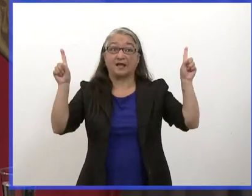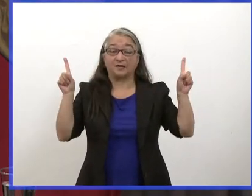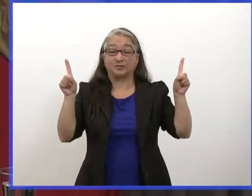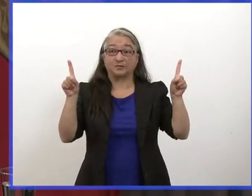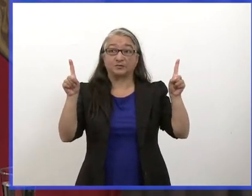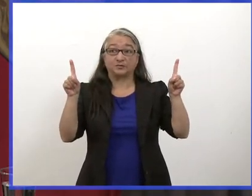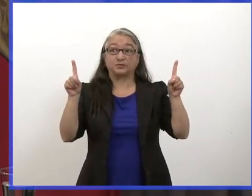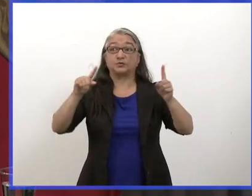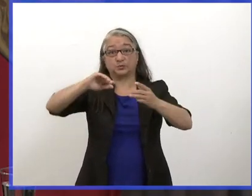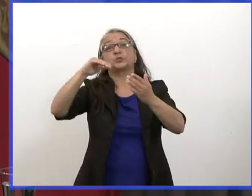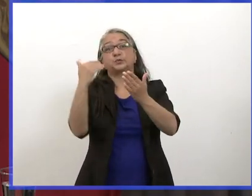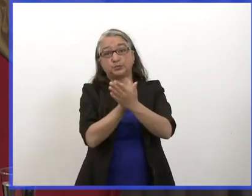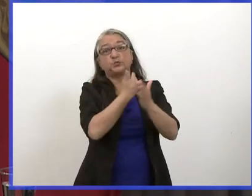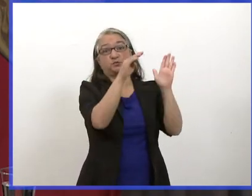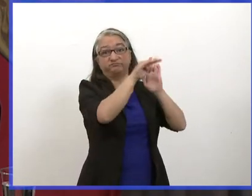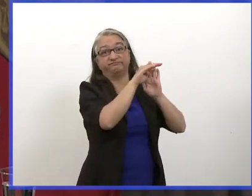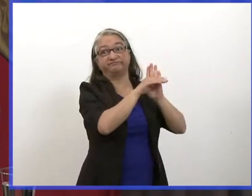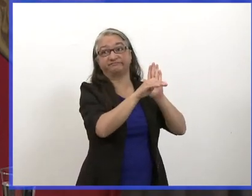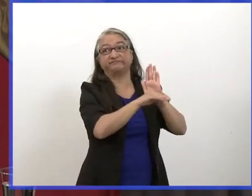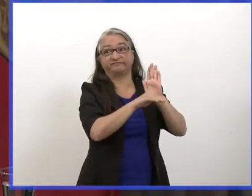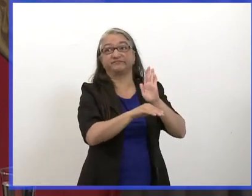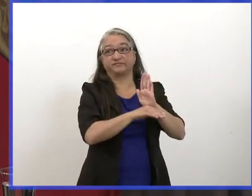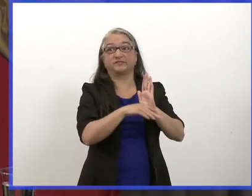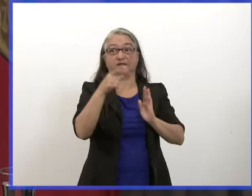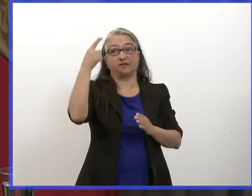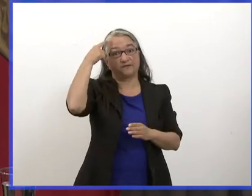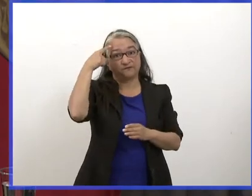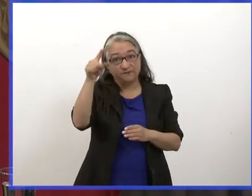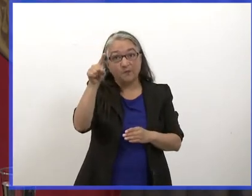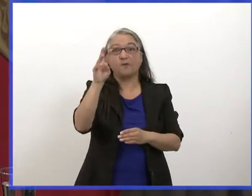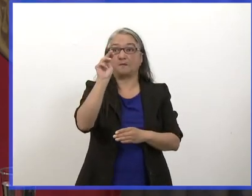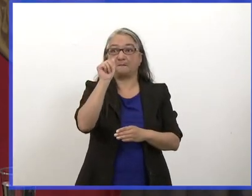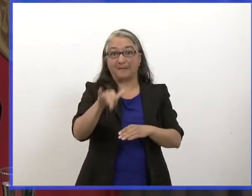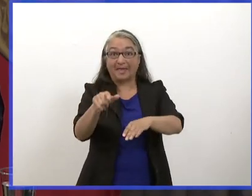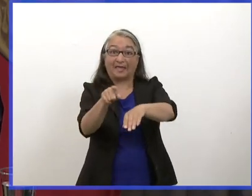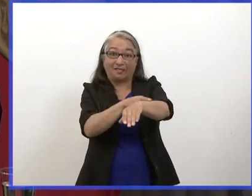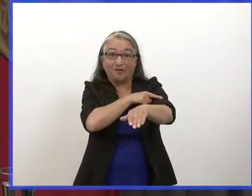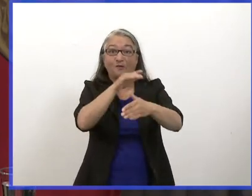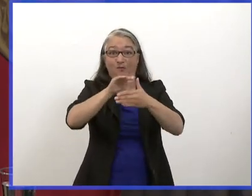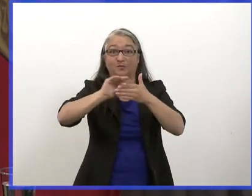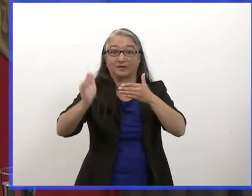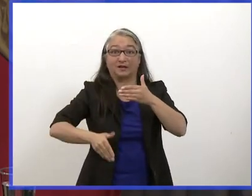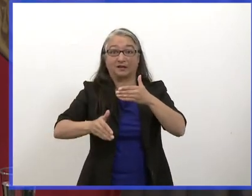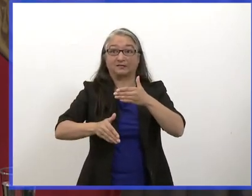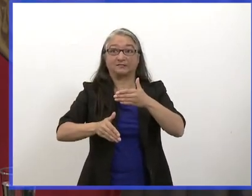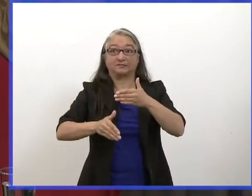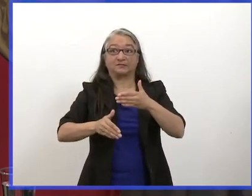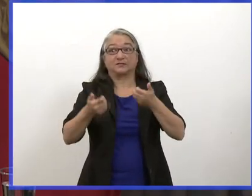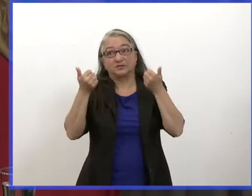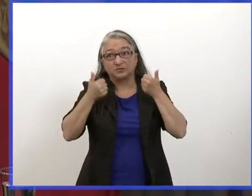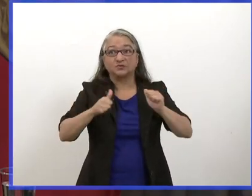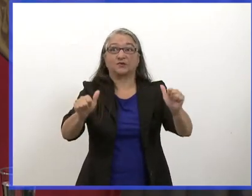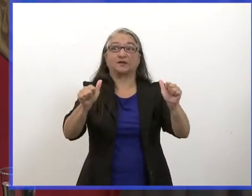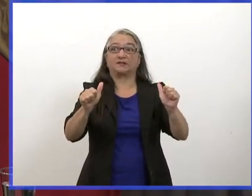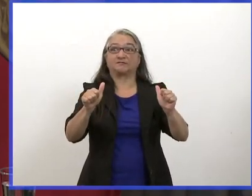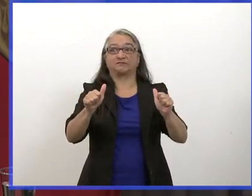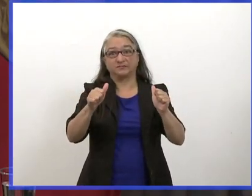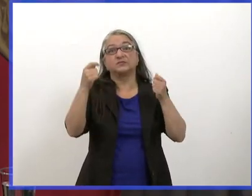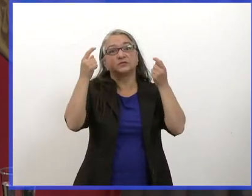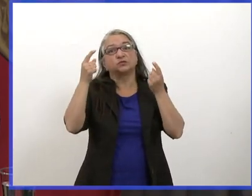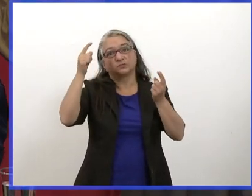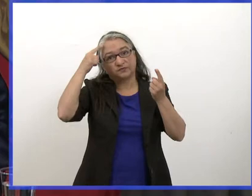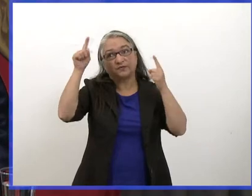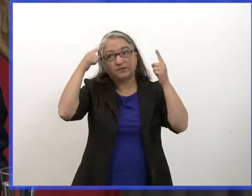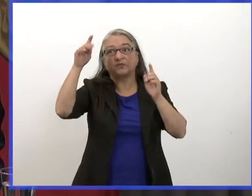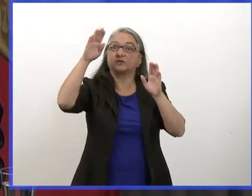weekend to limit gatherings in an effort to decrease transmission rates that have typically spiked